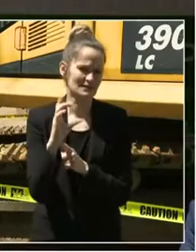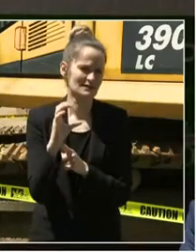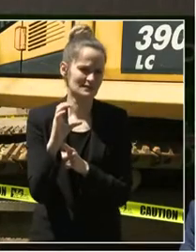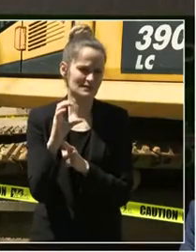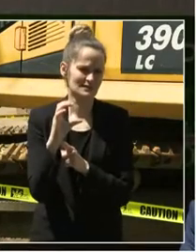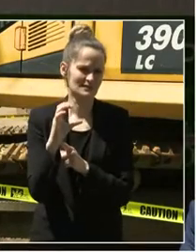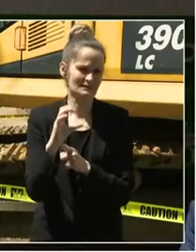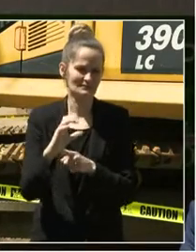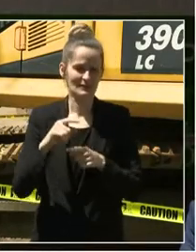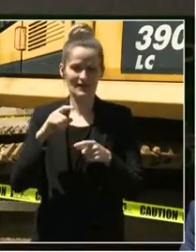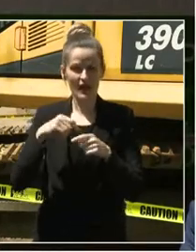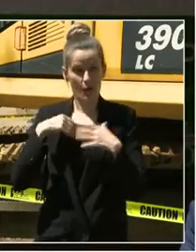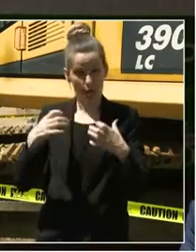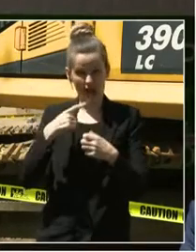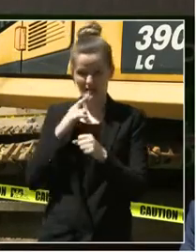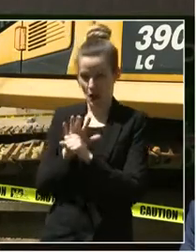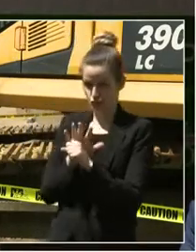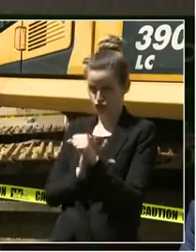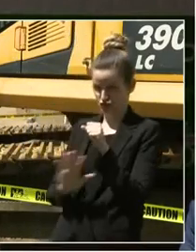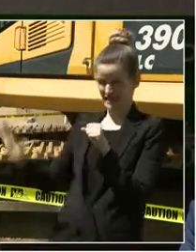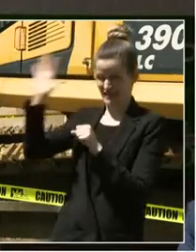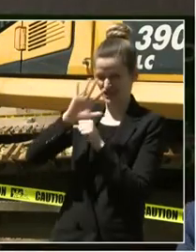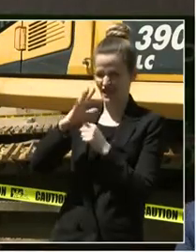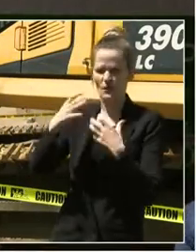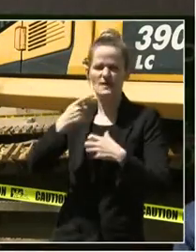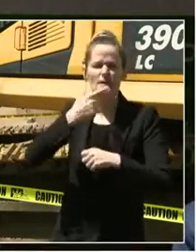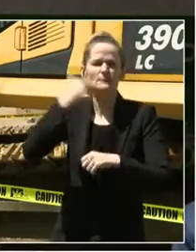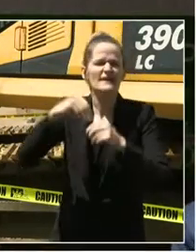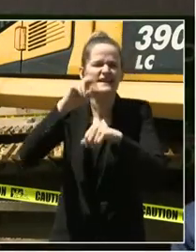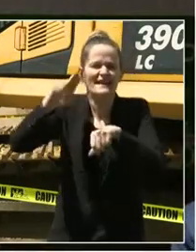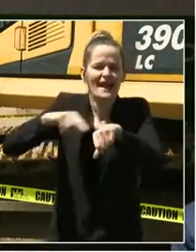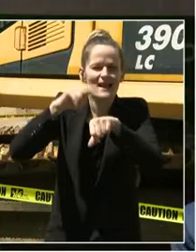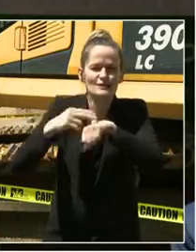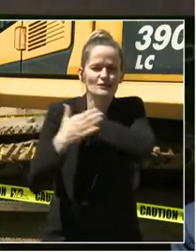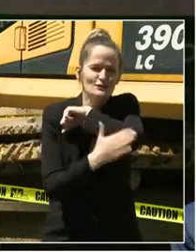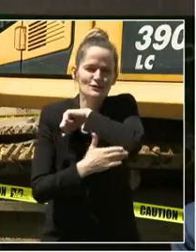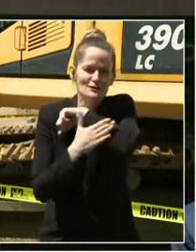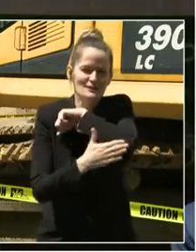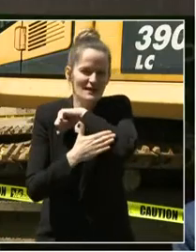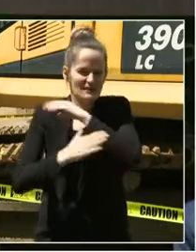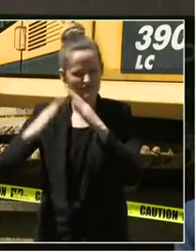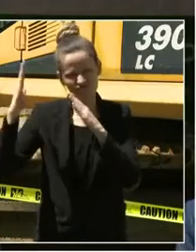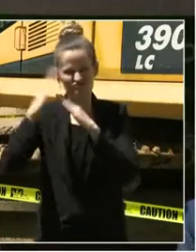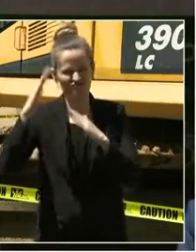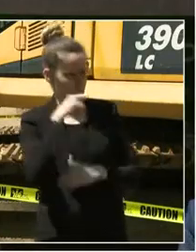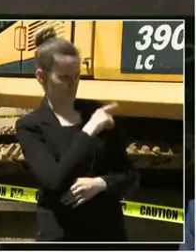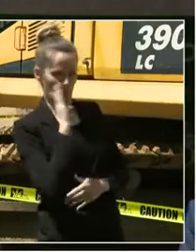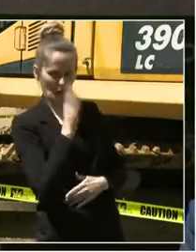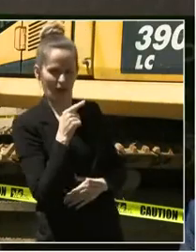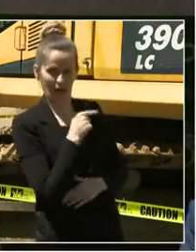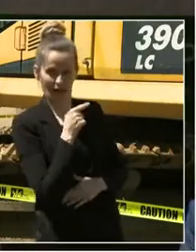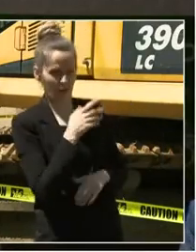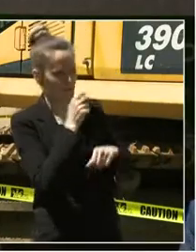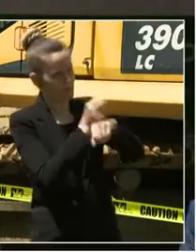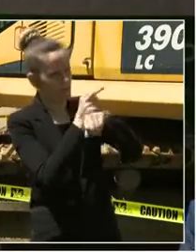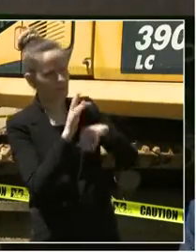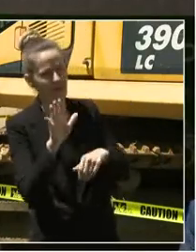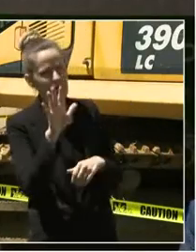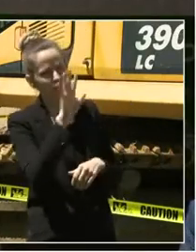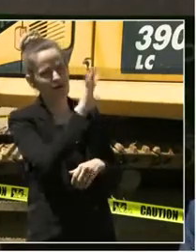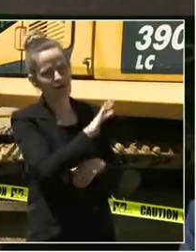it's going to be the best in the nation. It will serve people along the